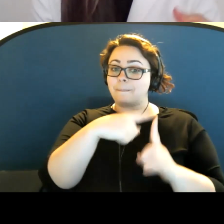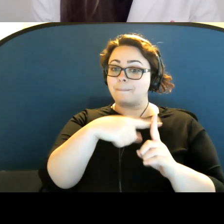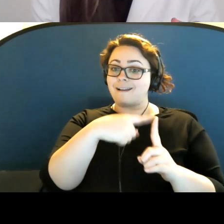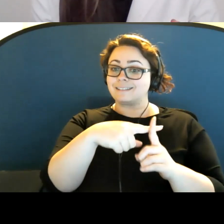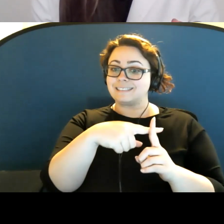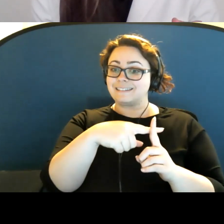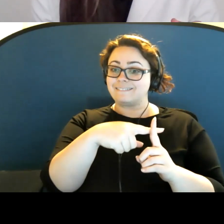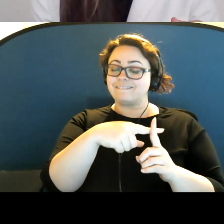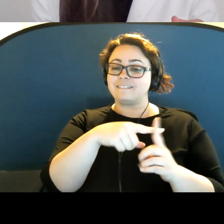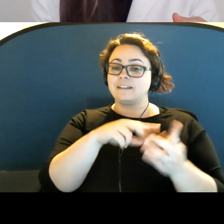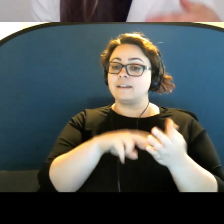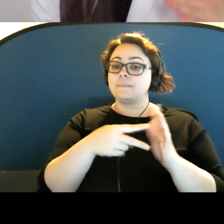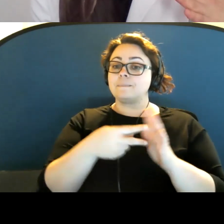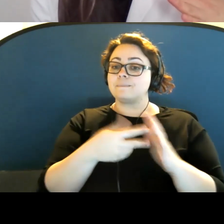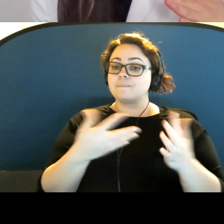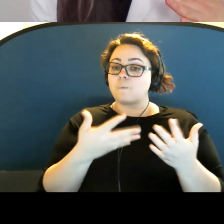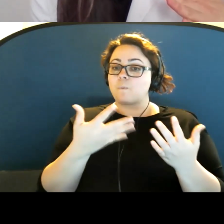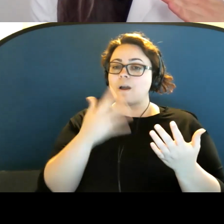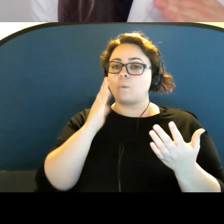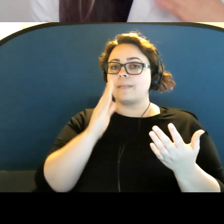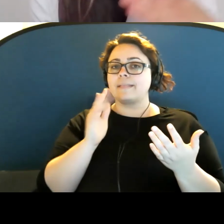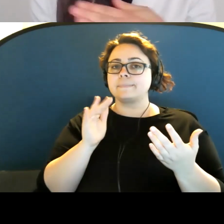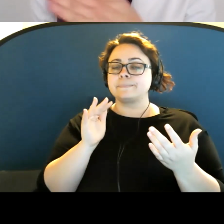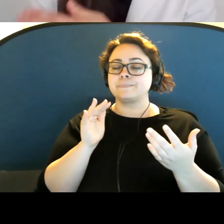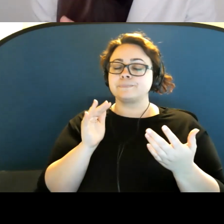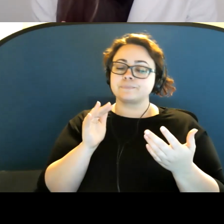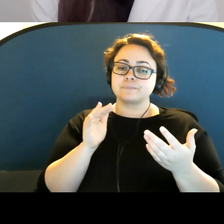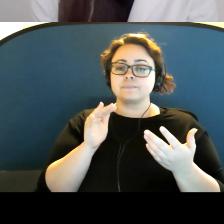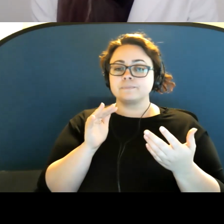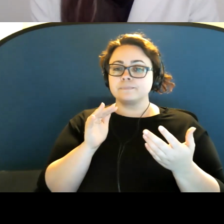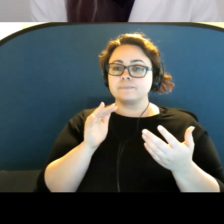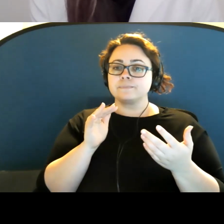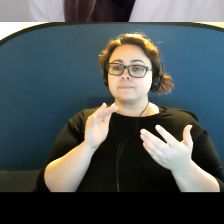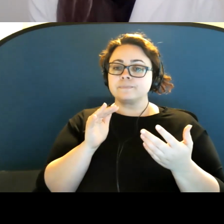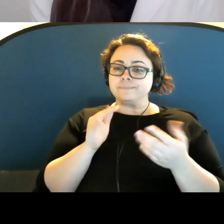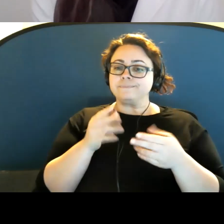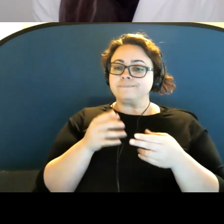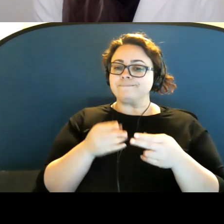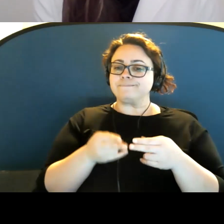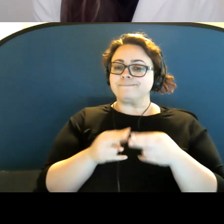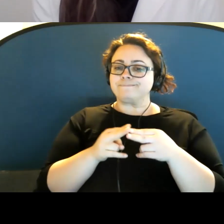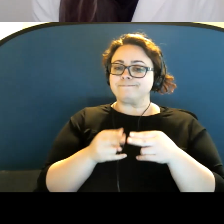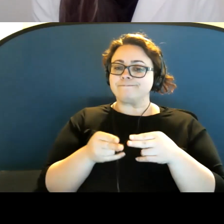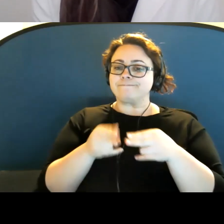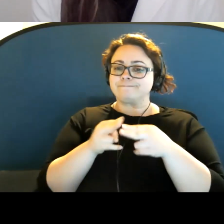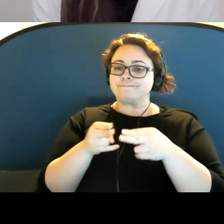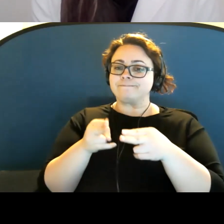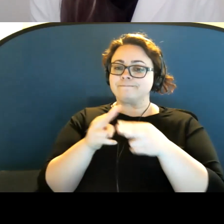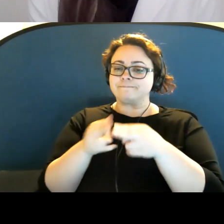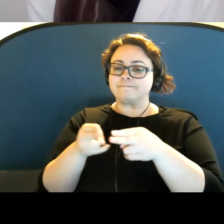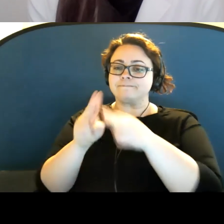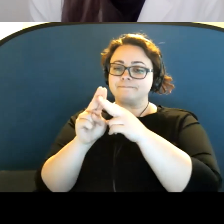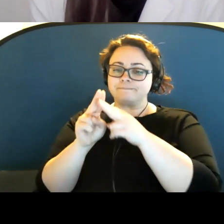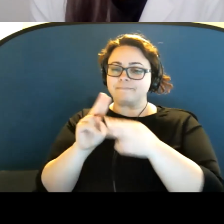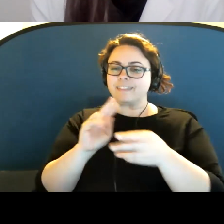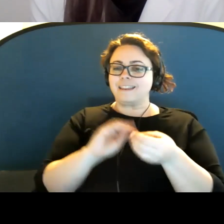result in, a ongoing increase in the number of cases and the burden